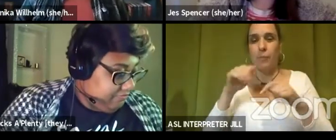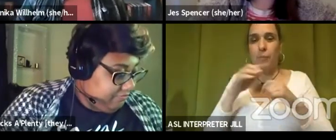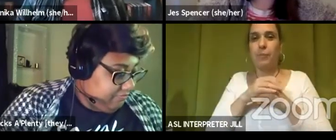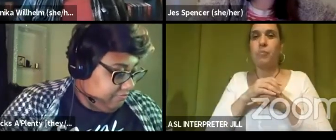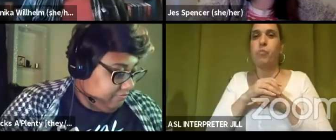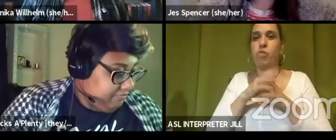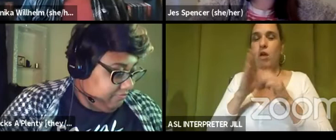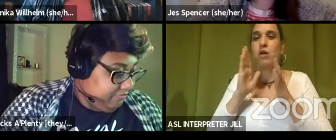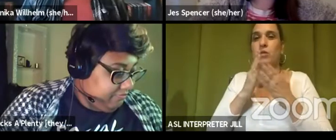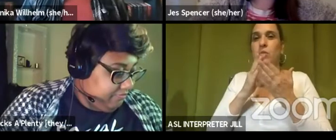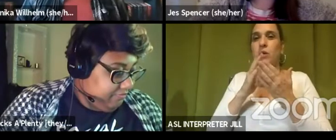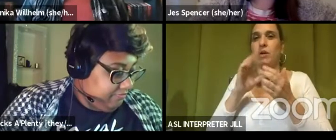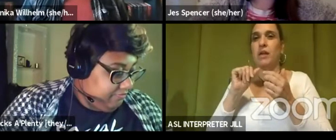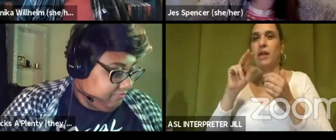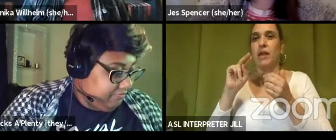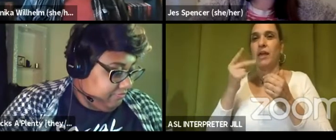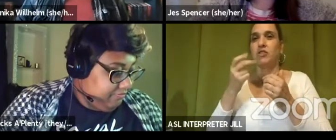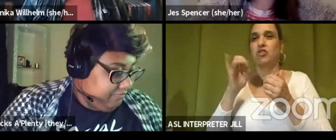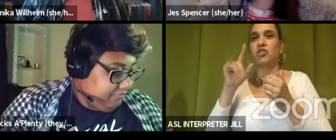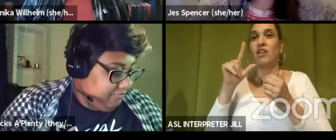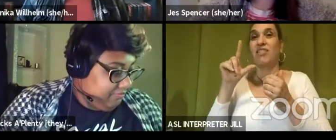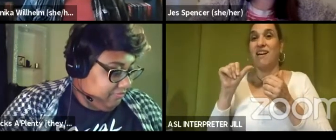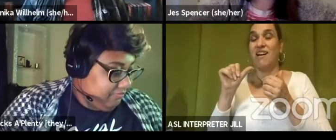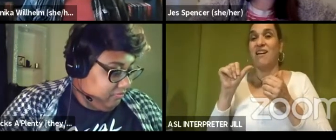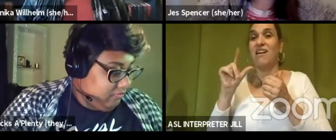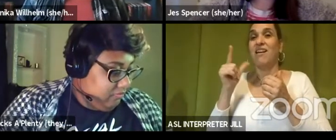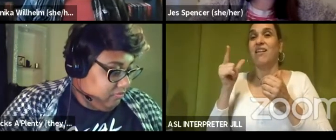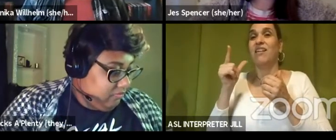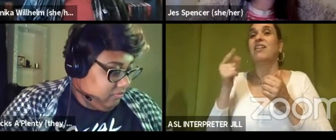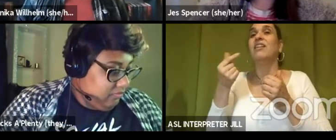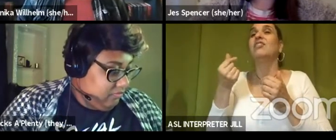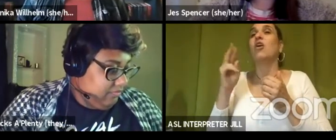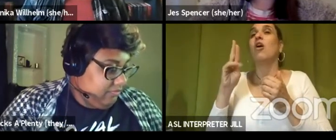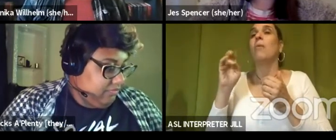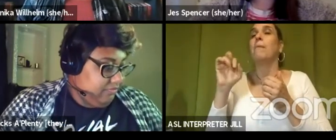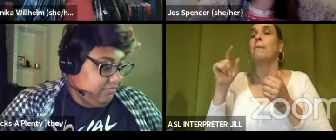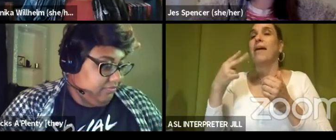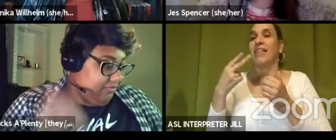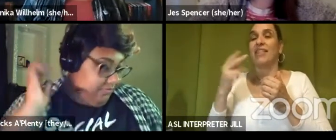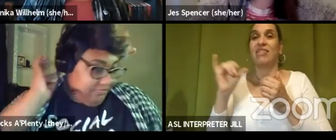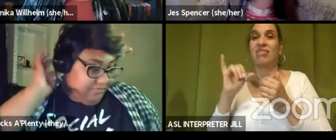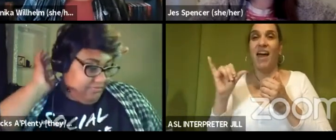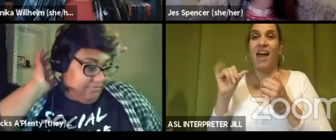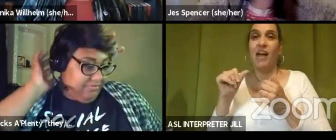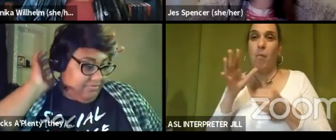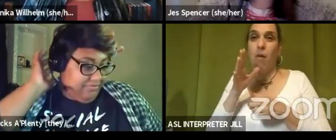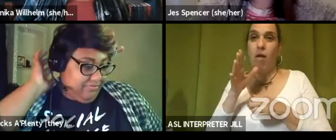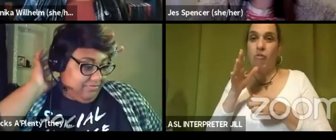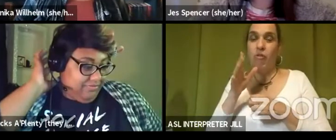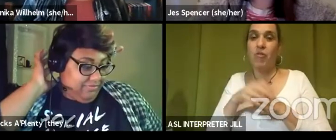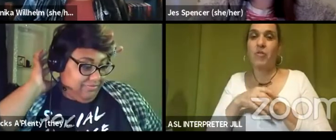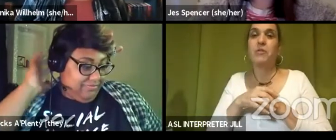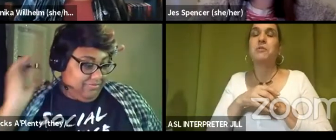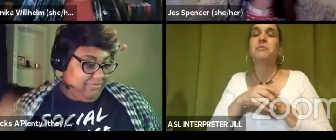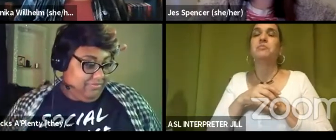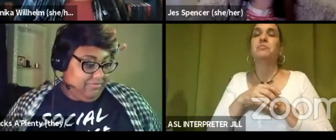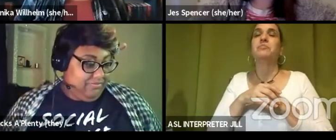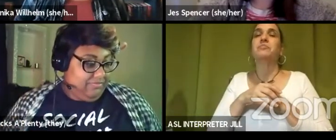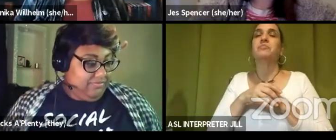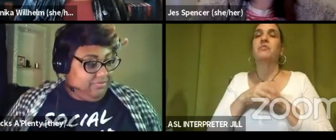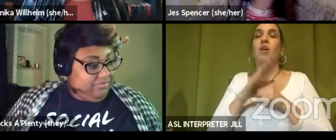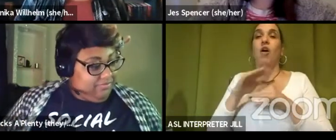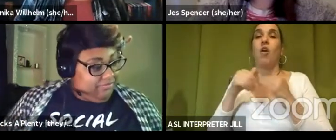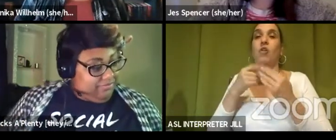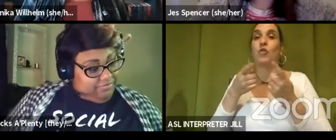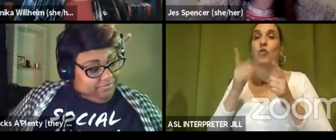Angela Garbez's Like a Mother, which is all of you would love, but Navra and I have talked about that everybody, you